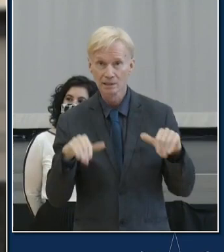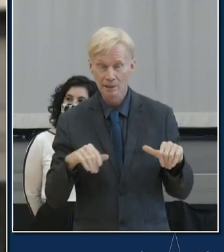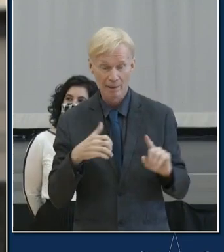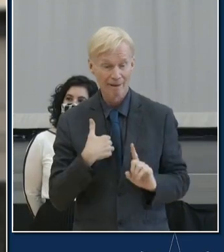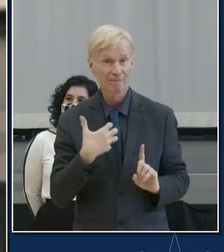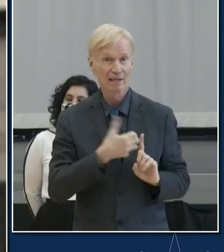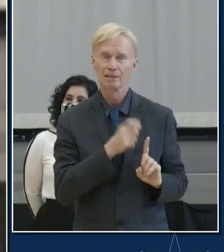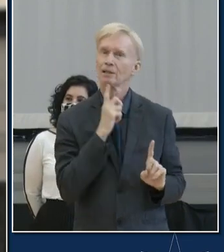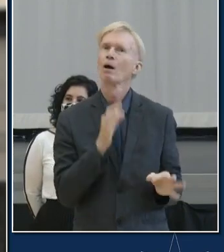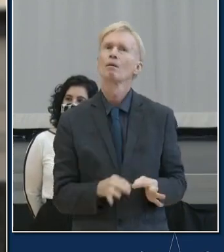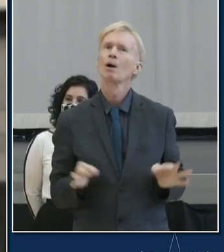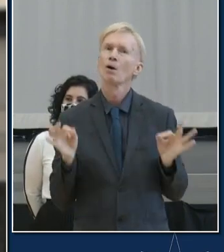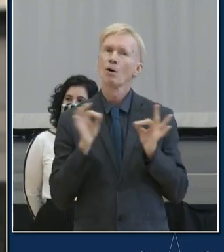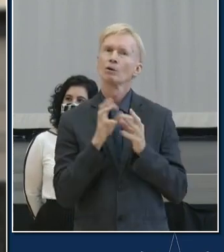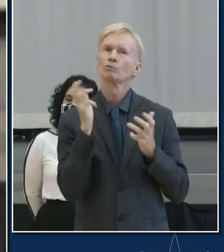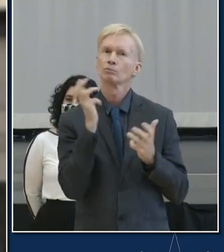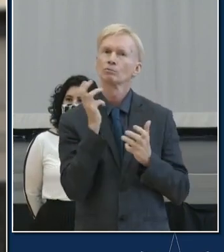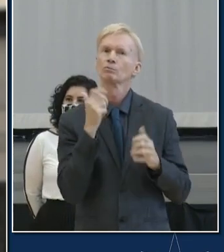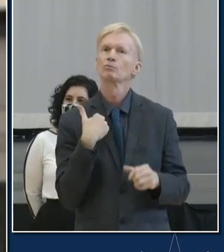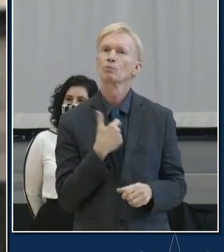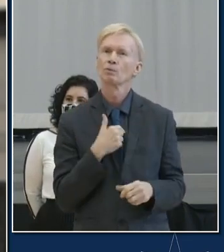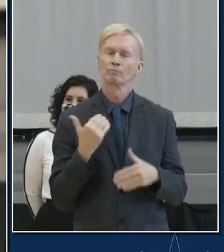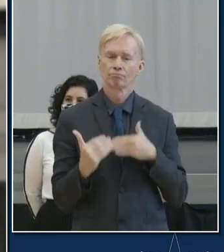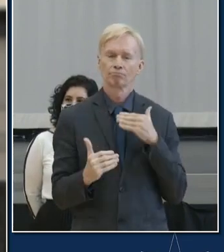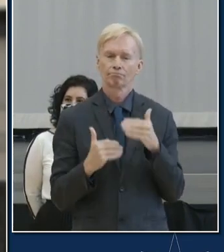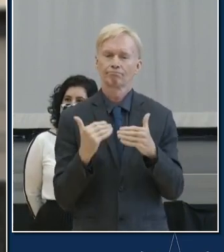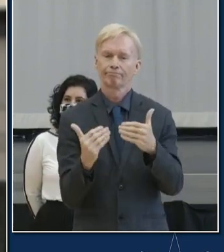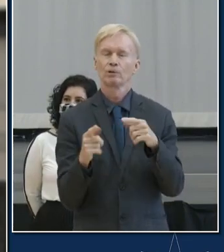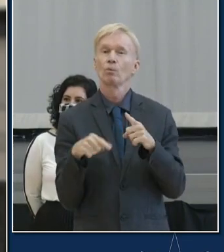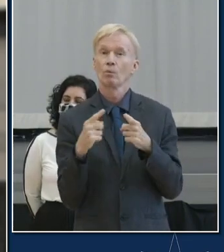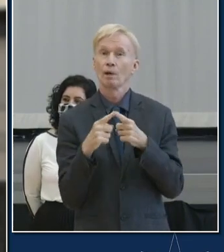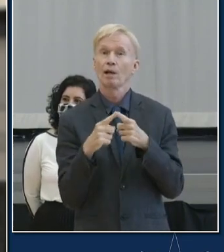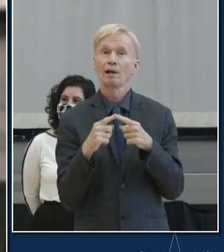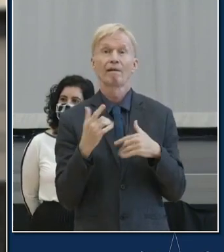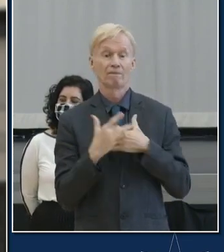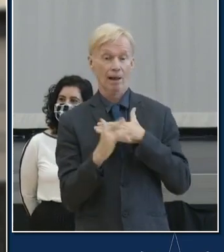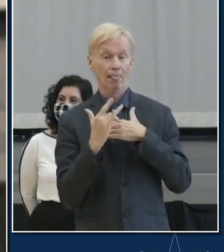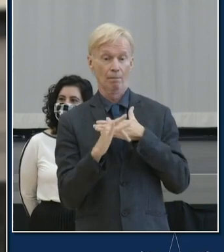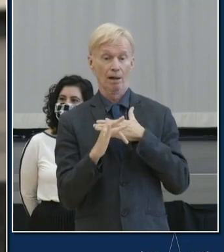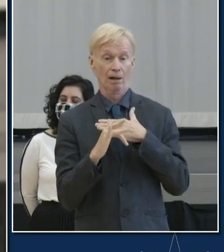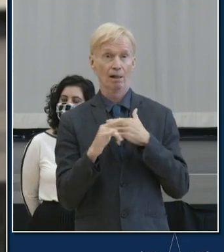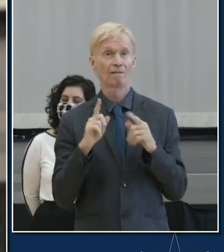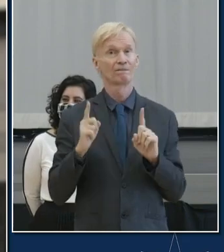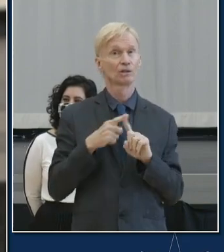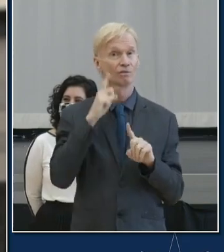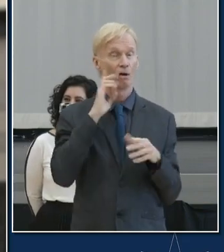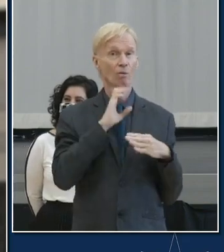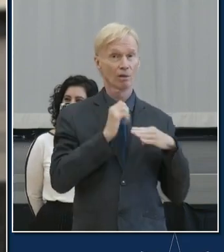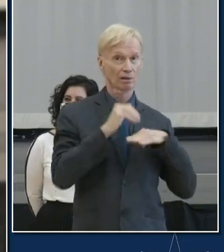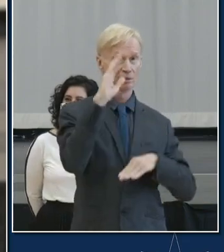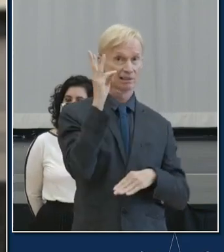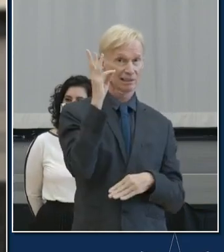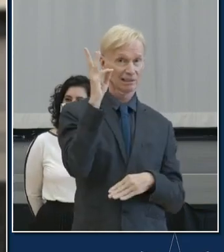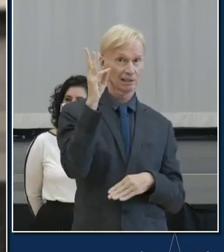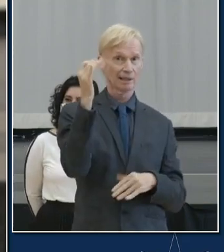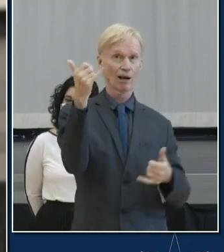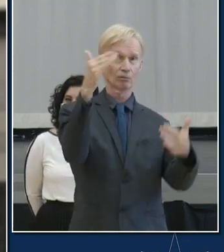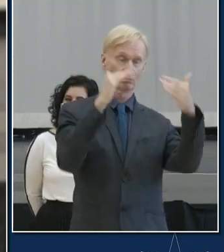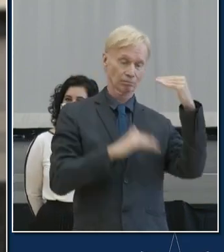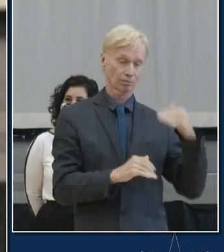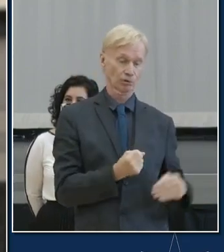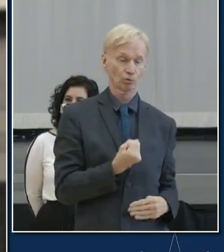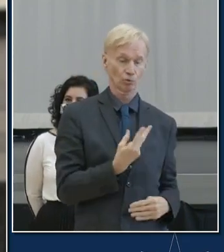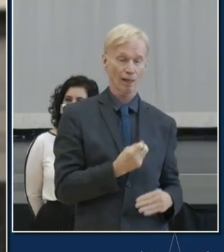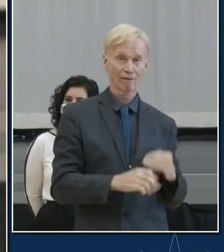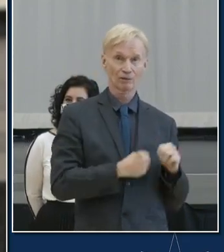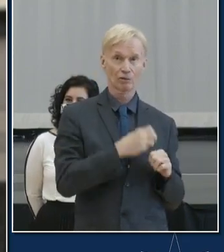we obviously took a lot of steps as soon as we were able, and it was available first with 16 and over and then 12 over